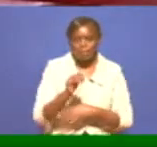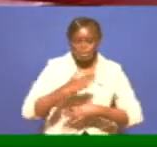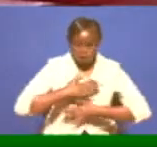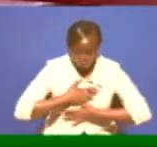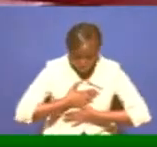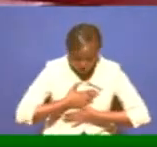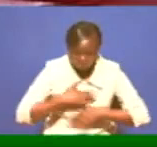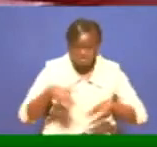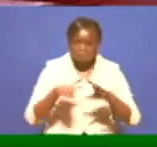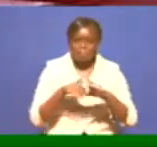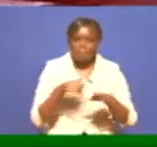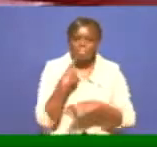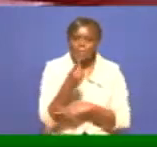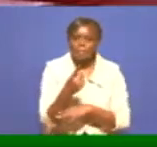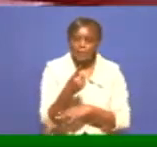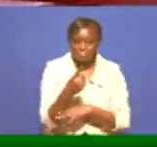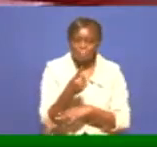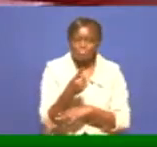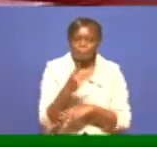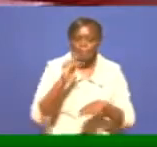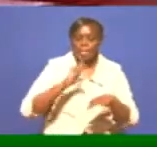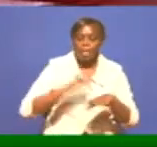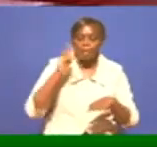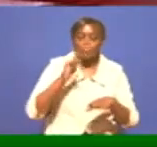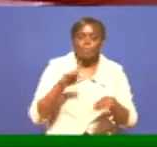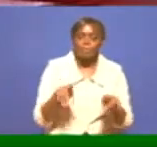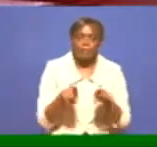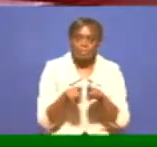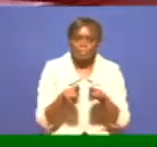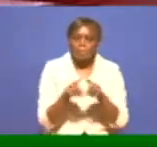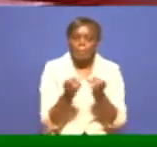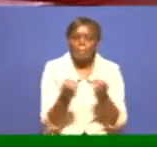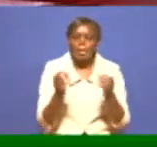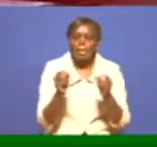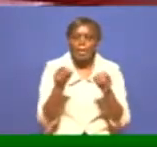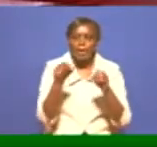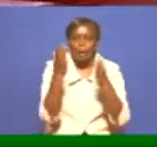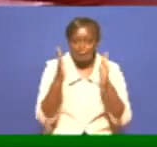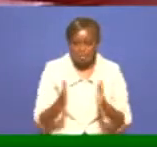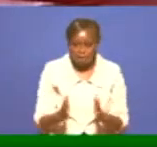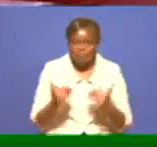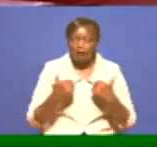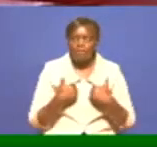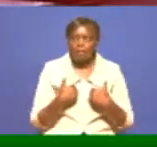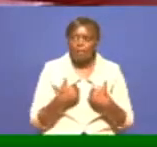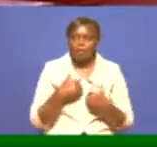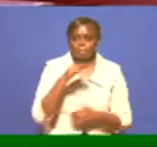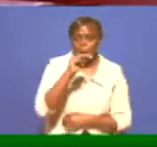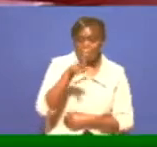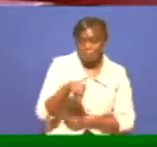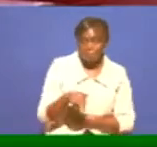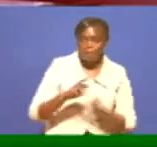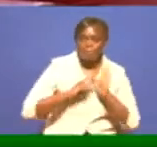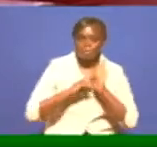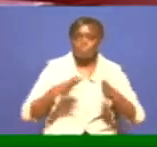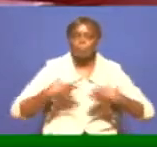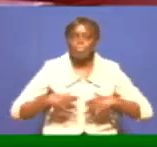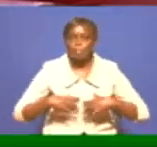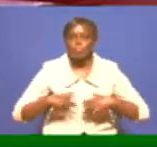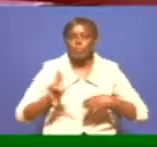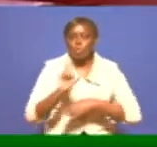said, Ototsi, this touches so many Kenyans, because we have a number of MPs here who represent people who use